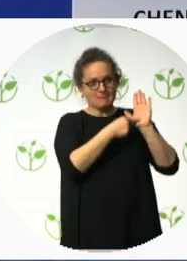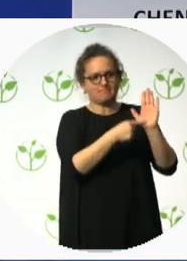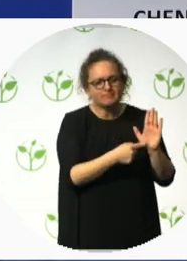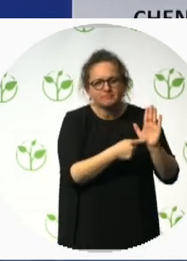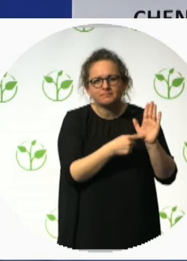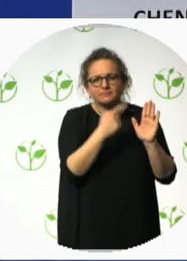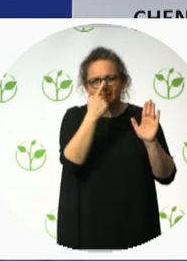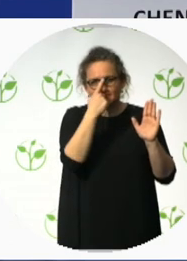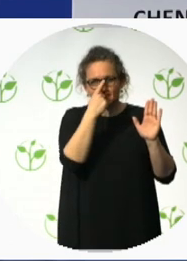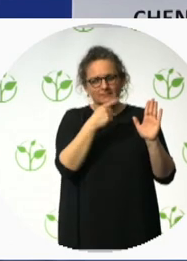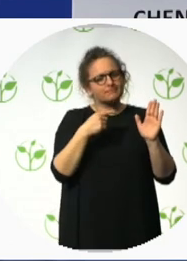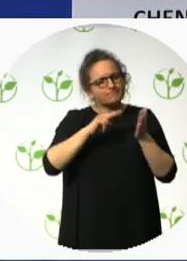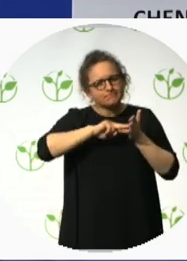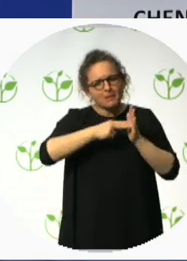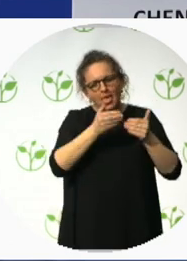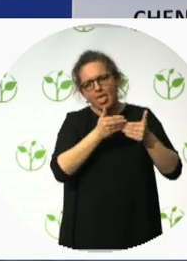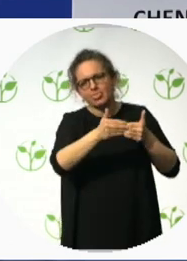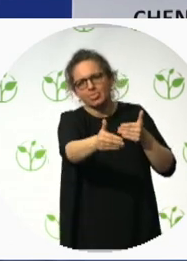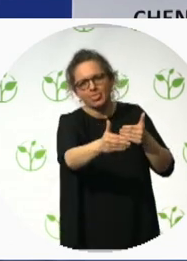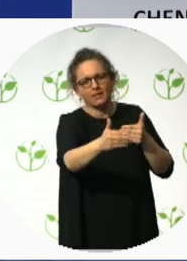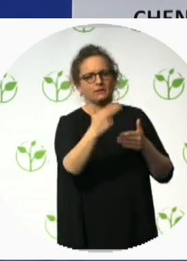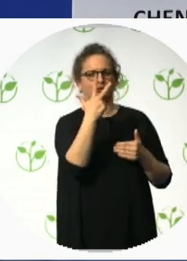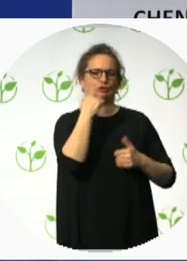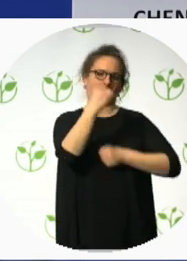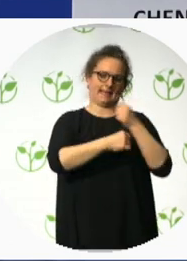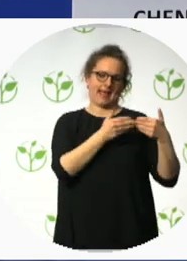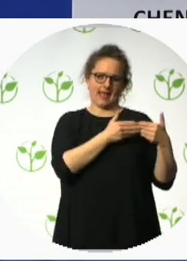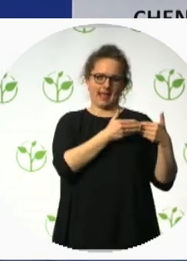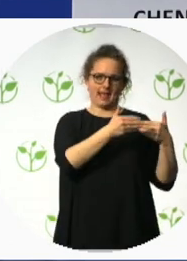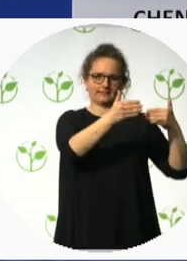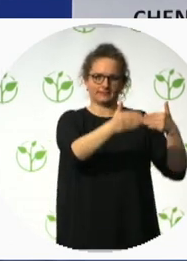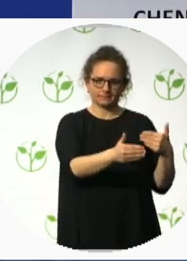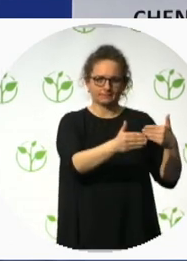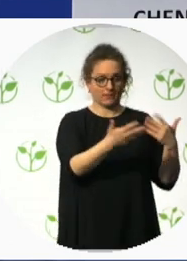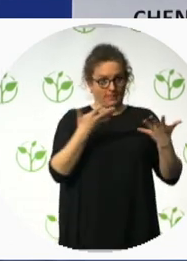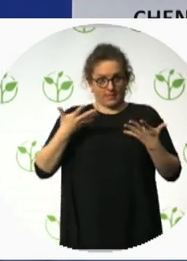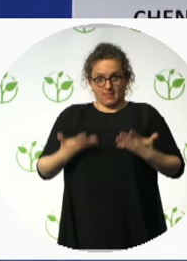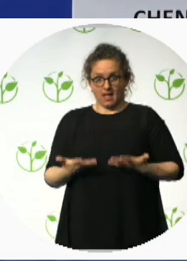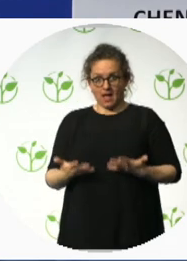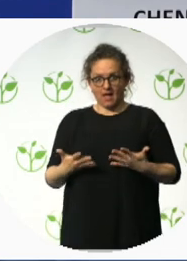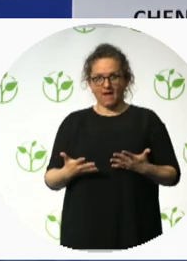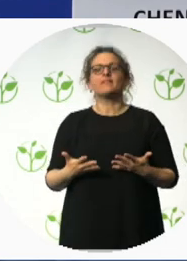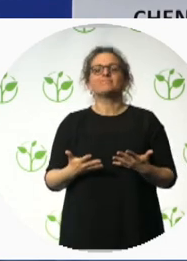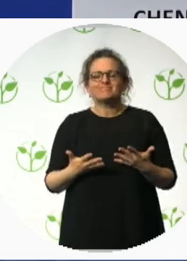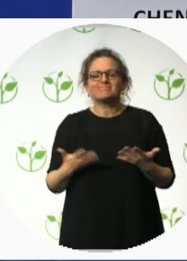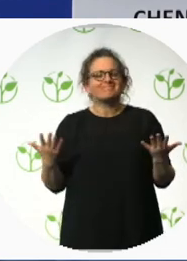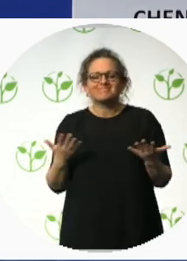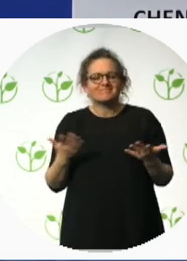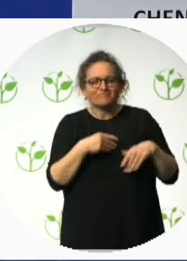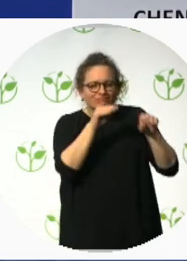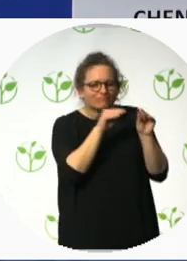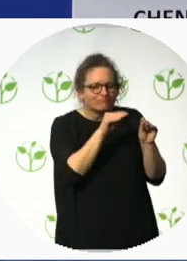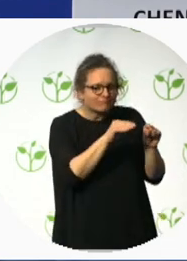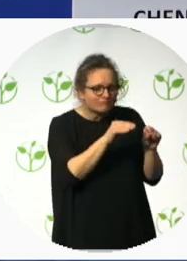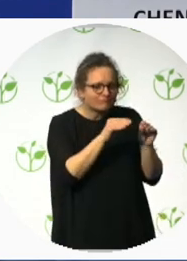trained the deaf trainees how to document the sign language and the very basic sign linguistics knowledge.